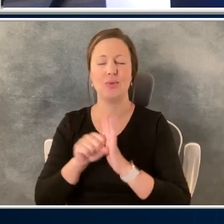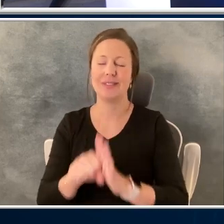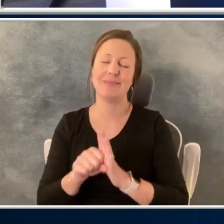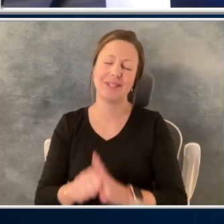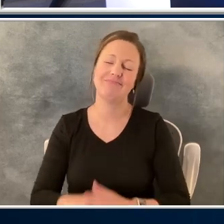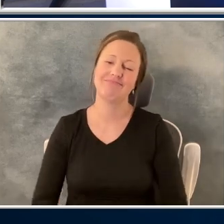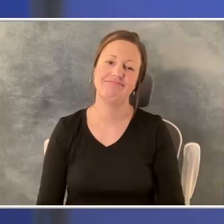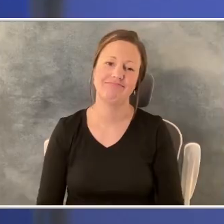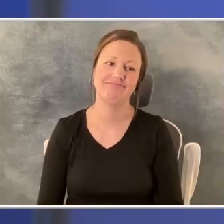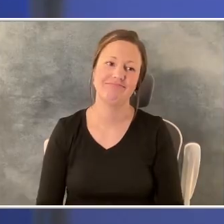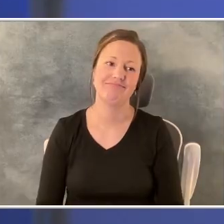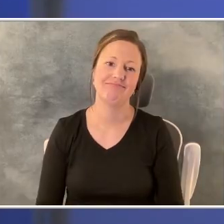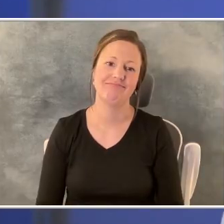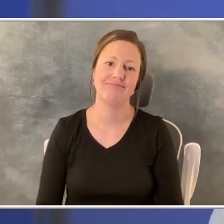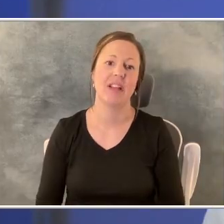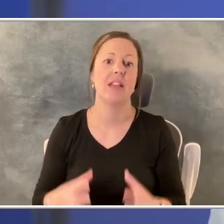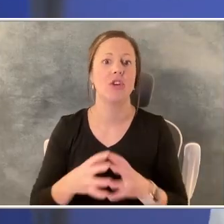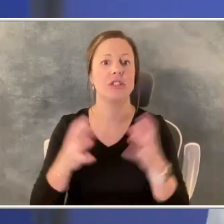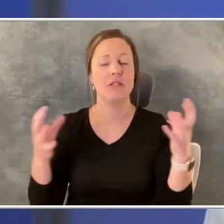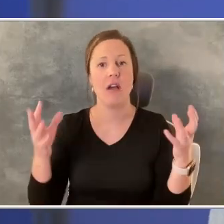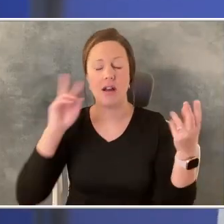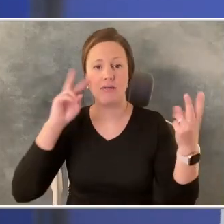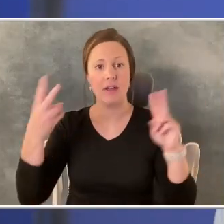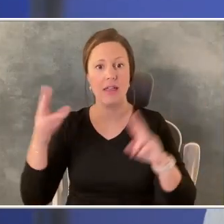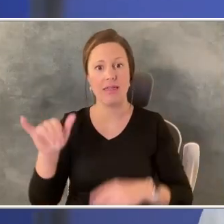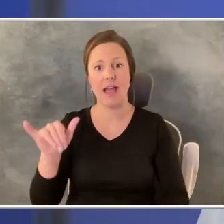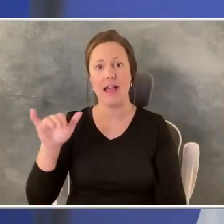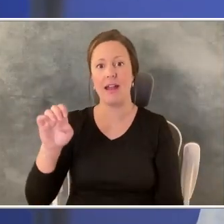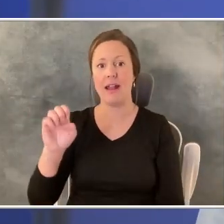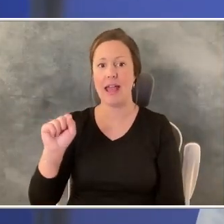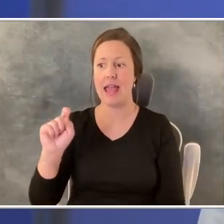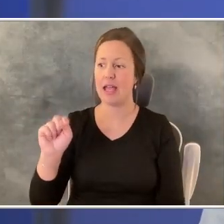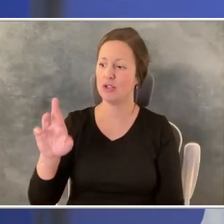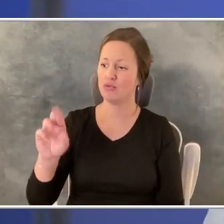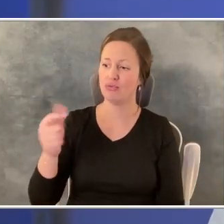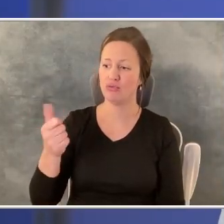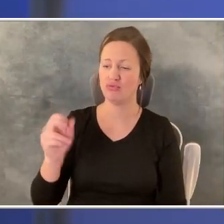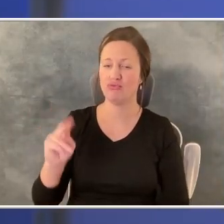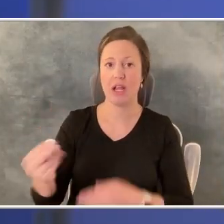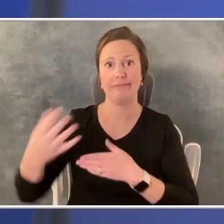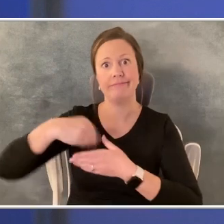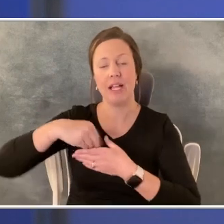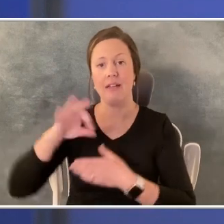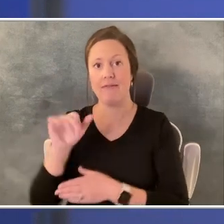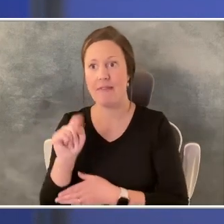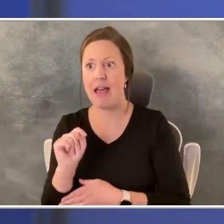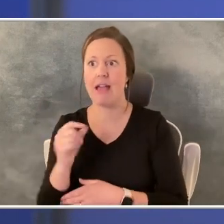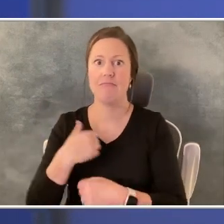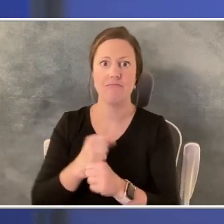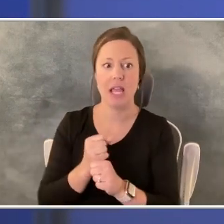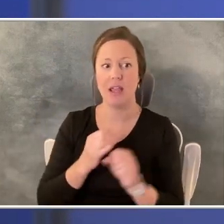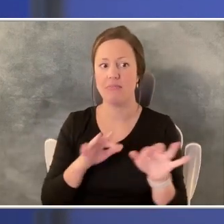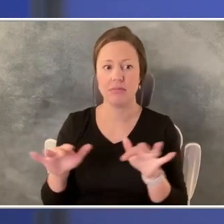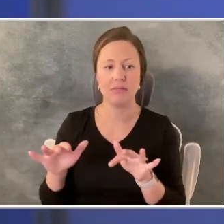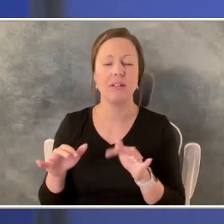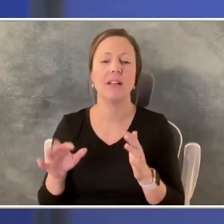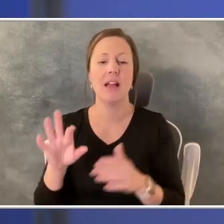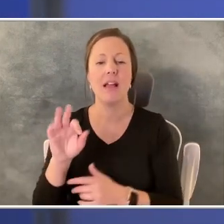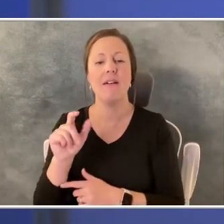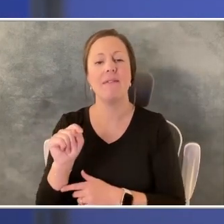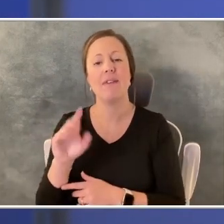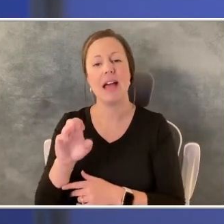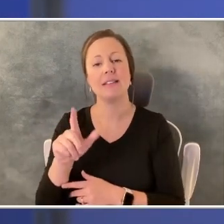And there's a lot of misconception that like estrogen is stored in fat or estrogen is created in fat. There is, fat cells do